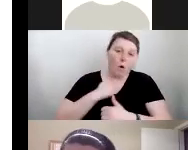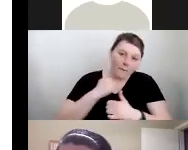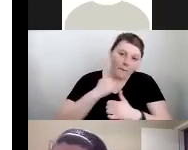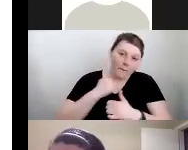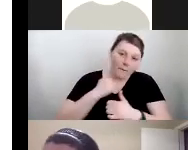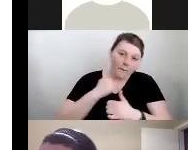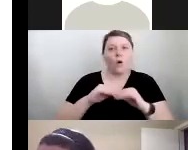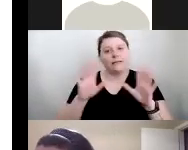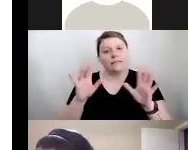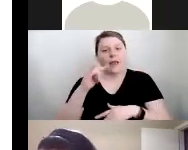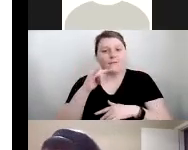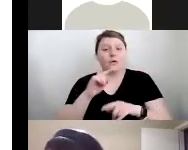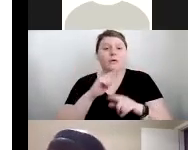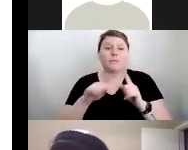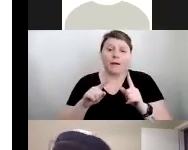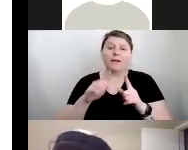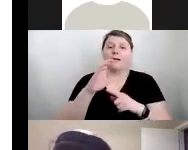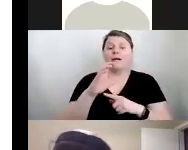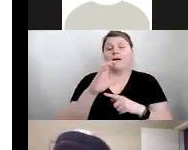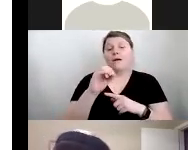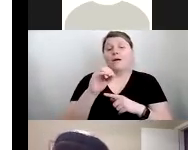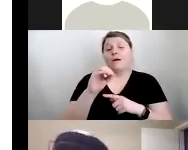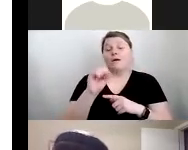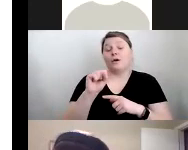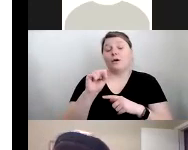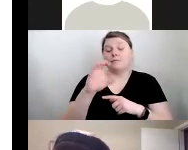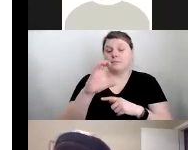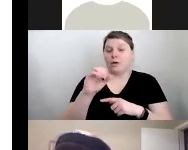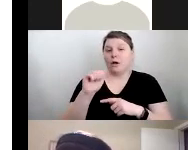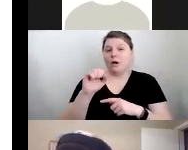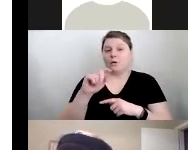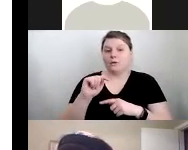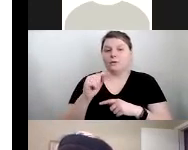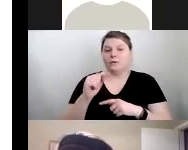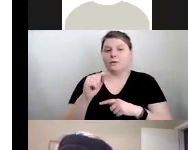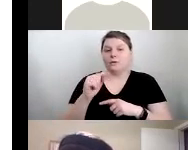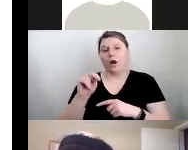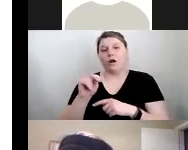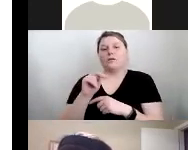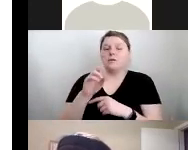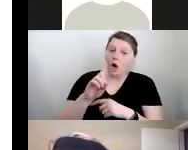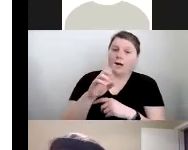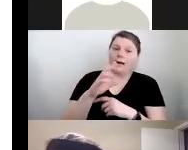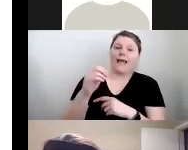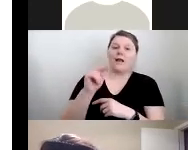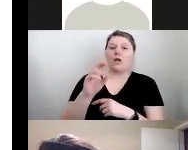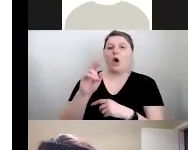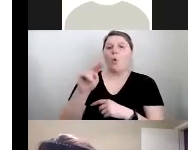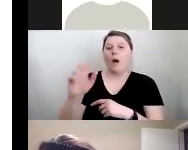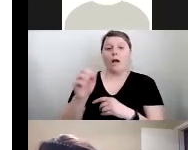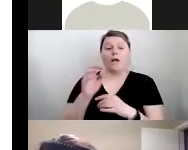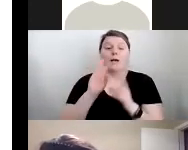obviously the Air Force, but also the Coast Guard and NOAA as well. So the folks that give us our